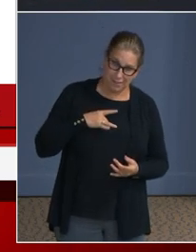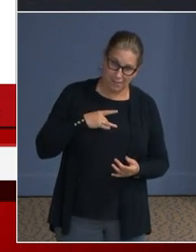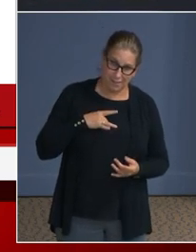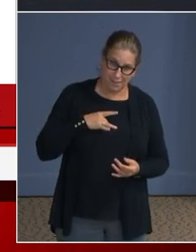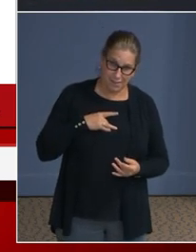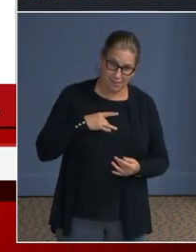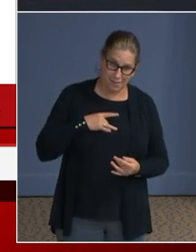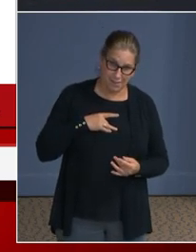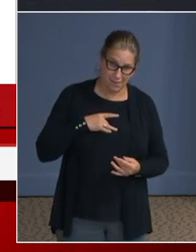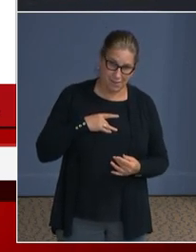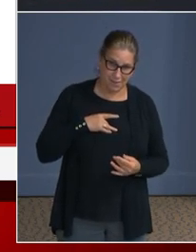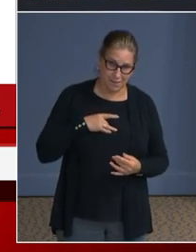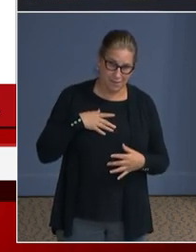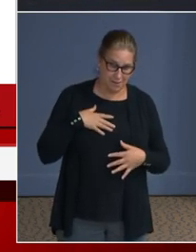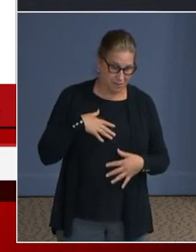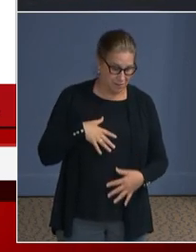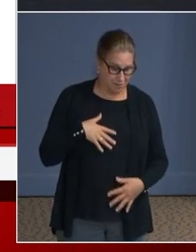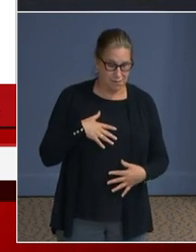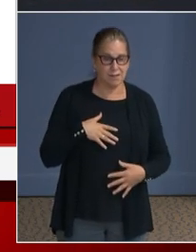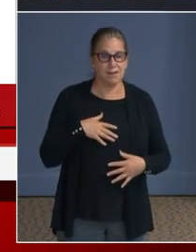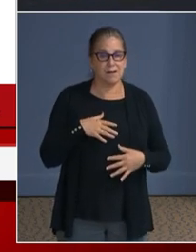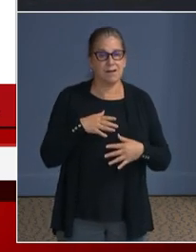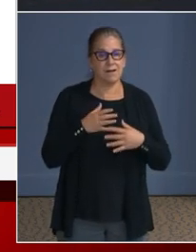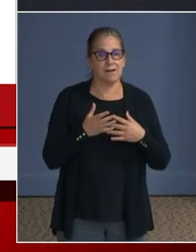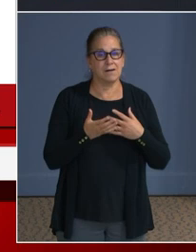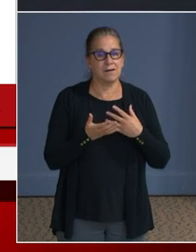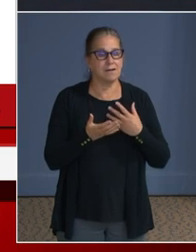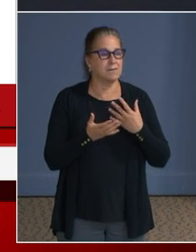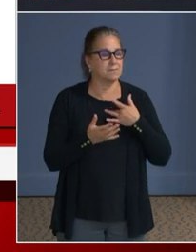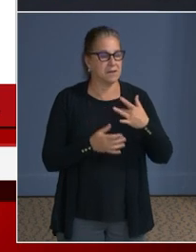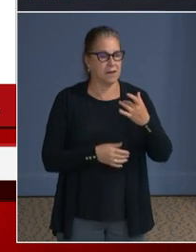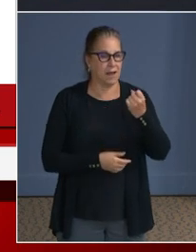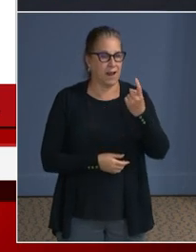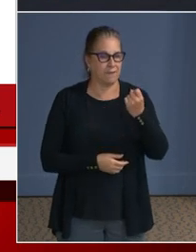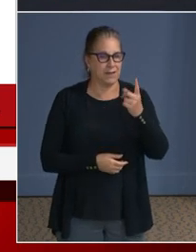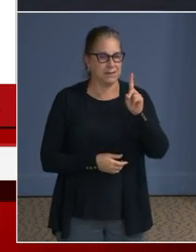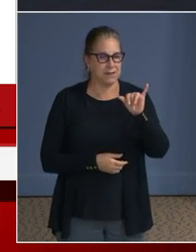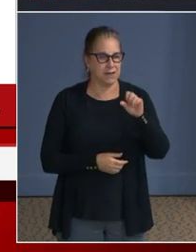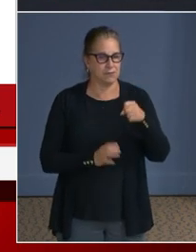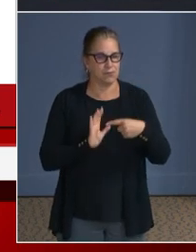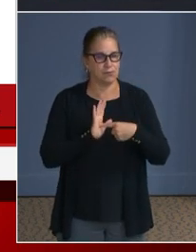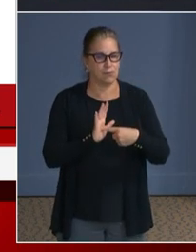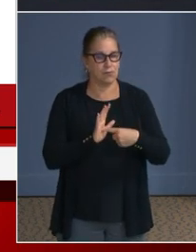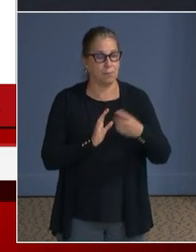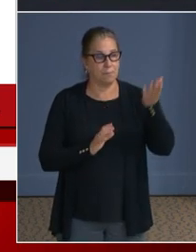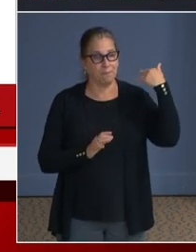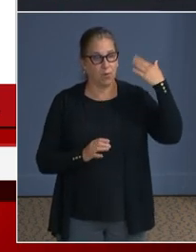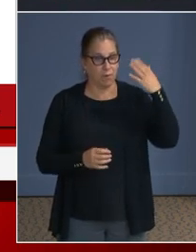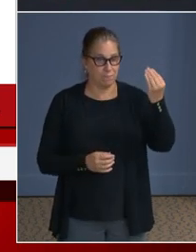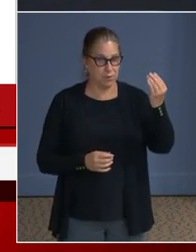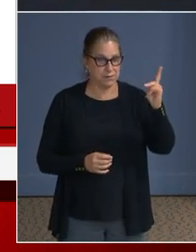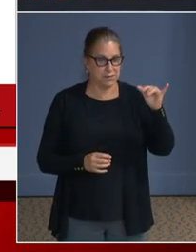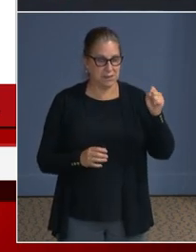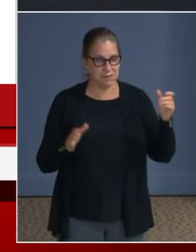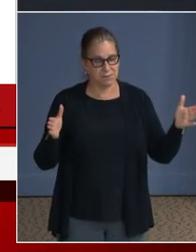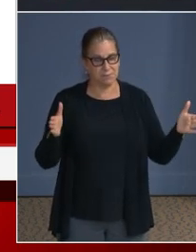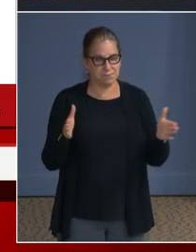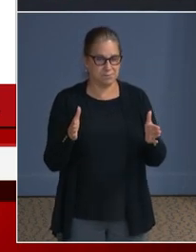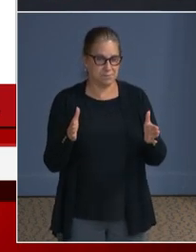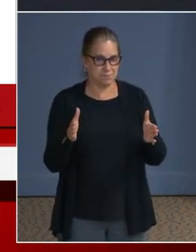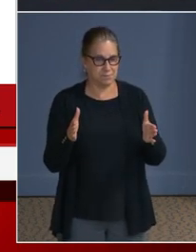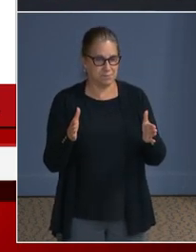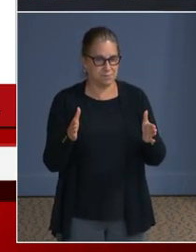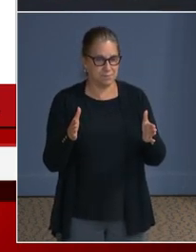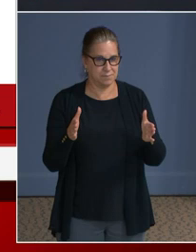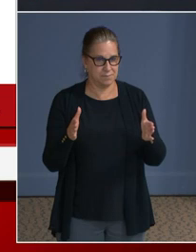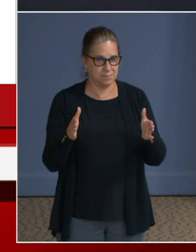days after their last exposure, which is why we talk about the incubation period being 14 days. We quarantine for 14 days, and